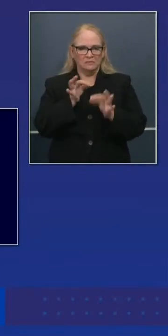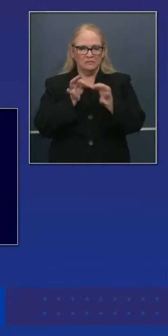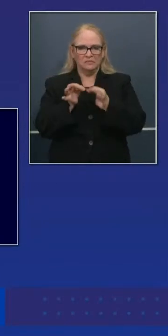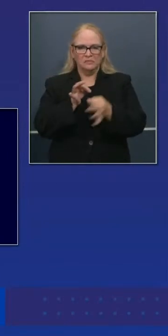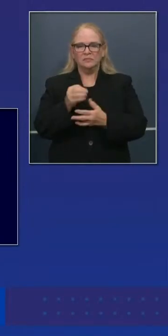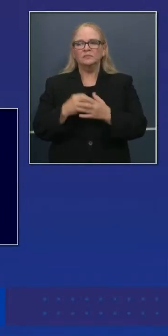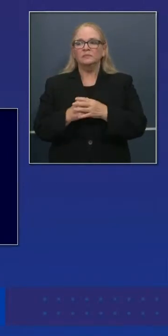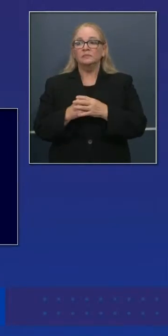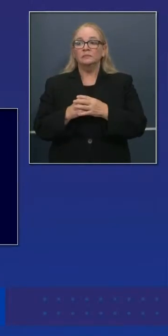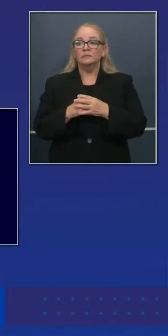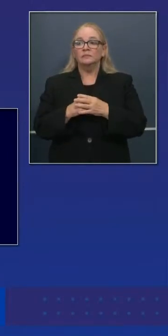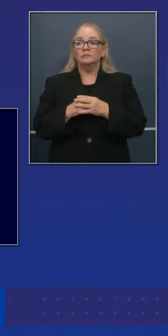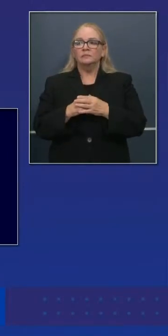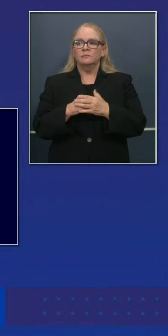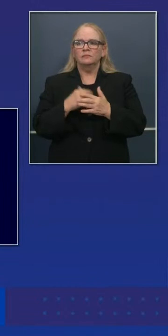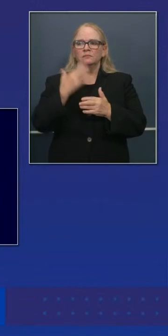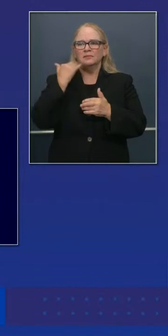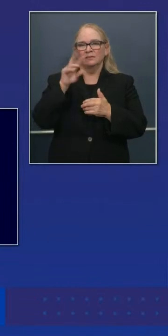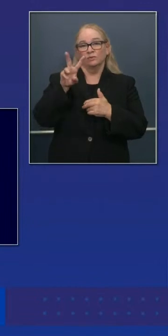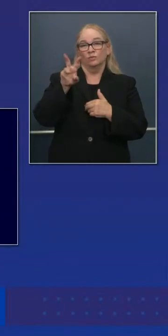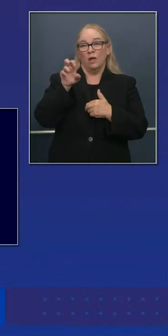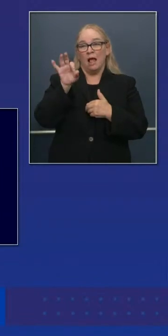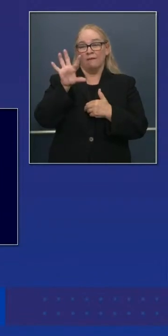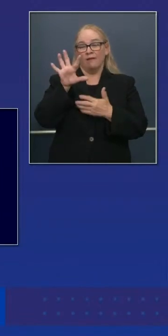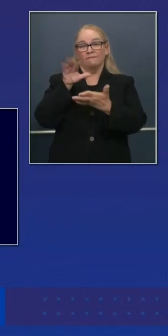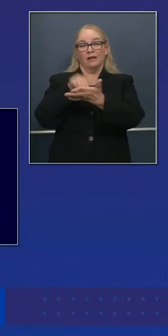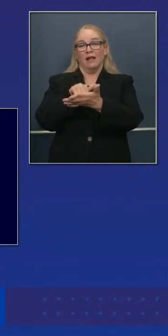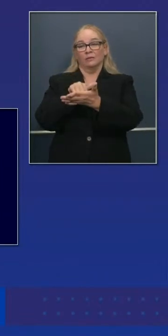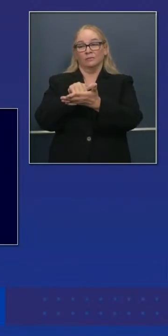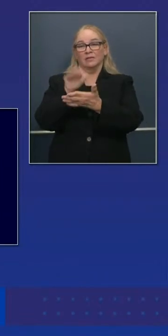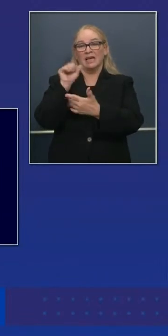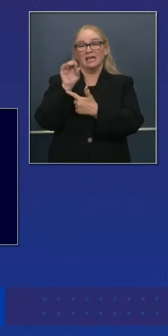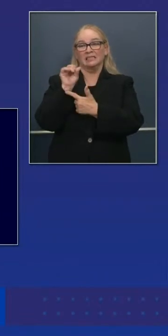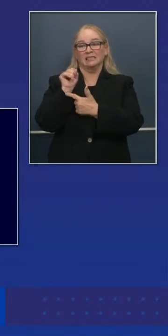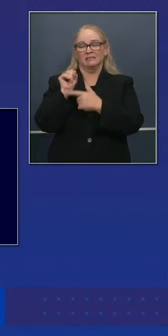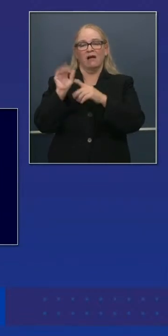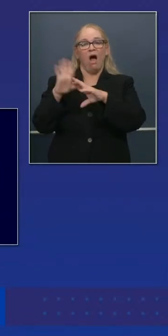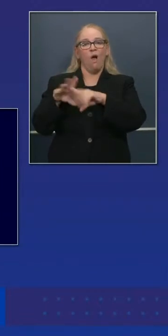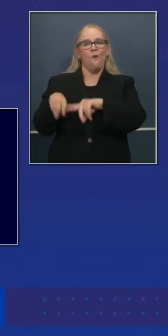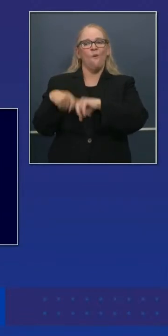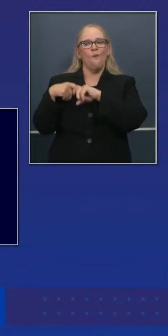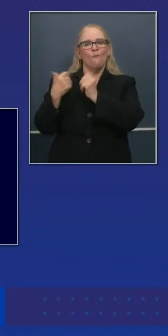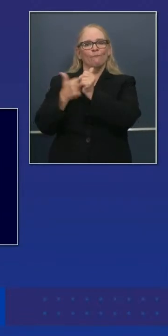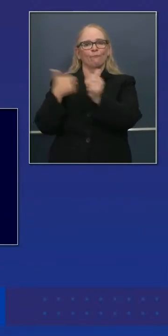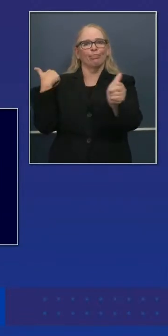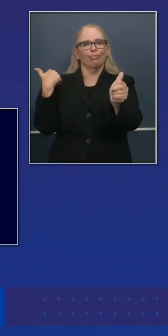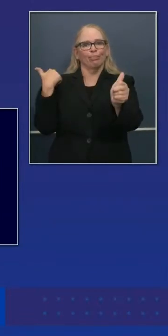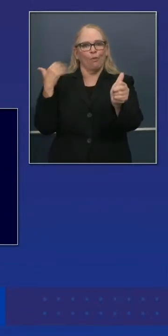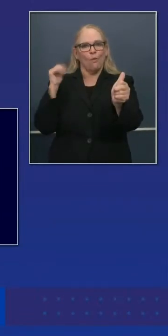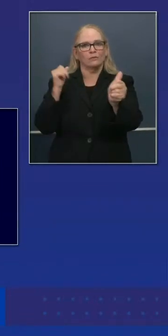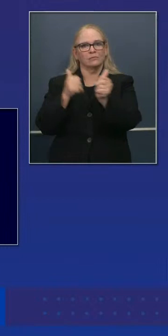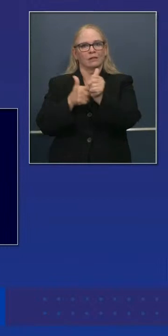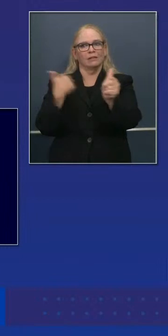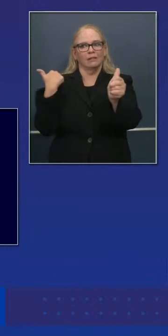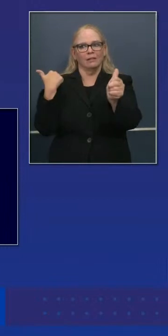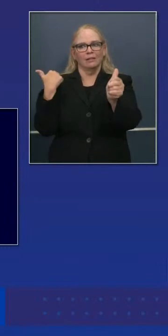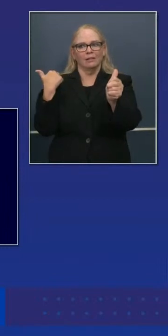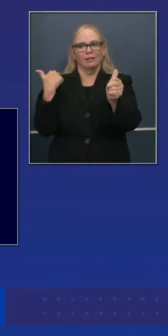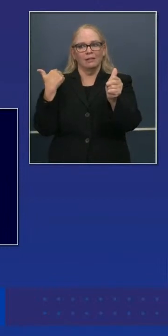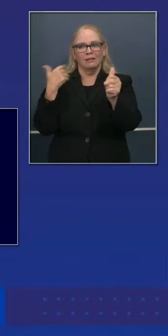about 295,000 cases and finally ensure that kind of accuracy that all of